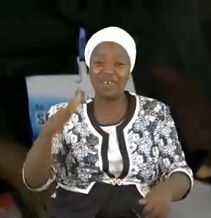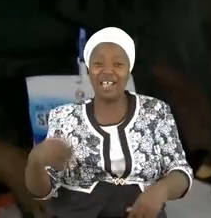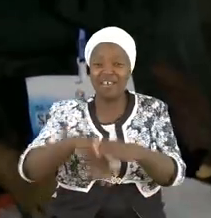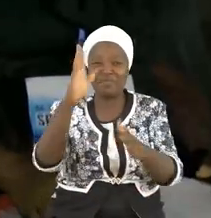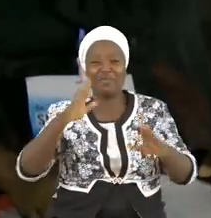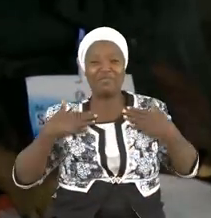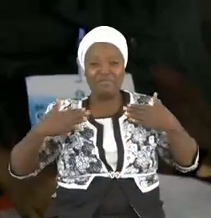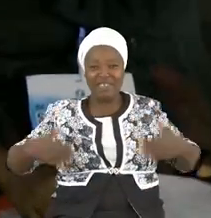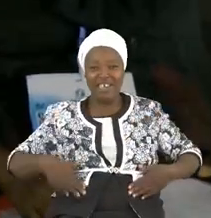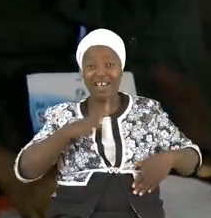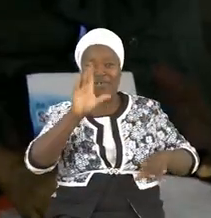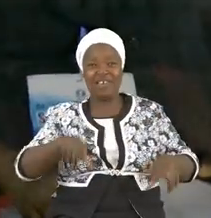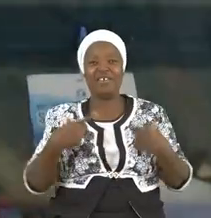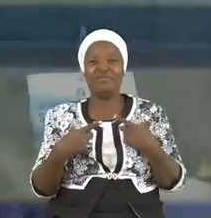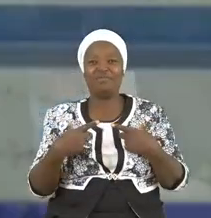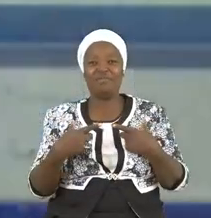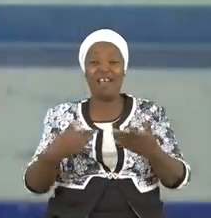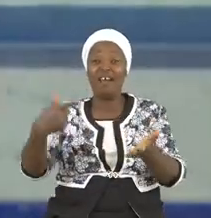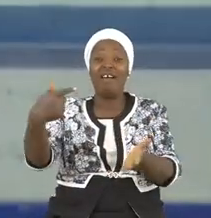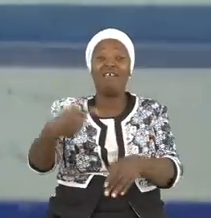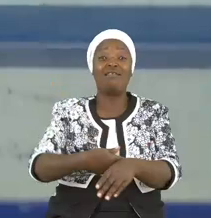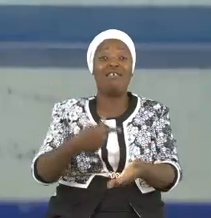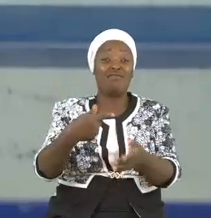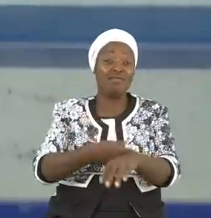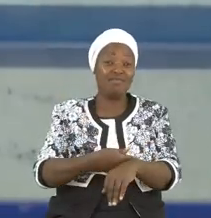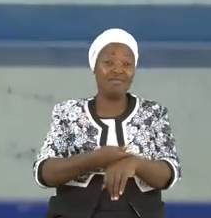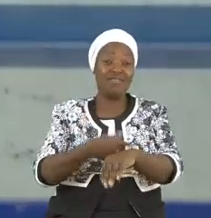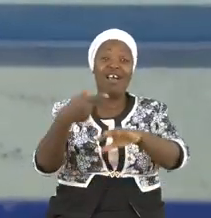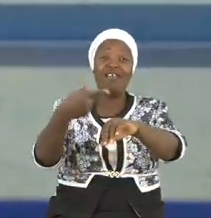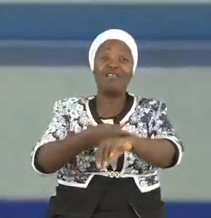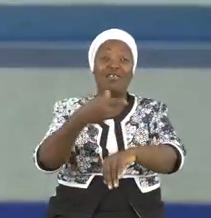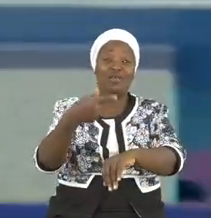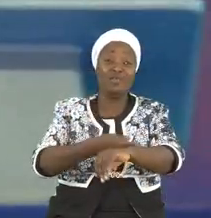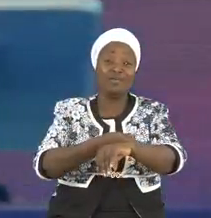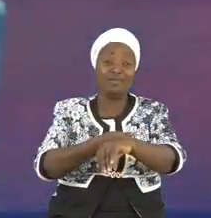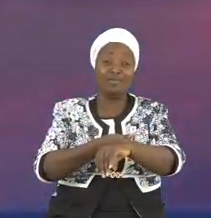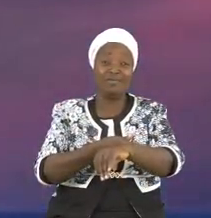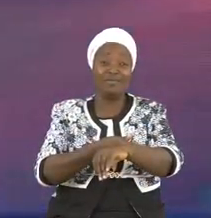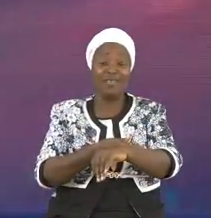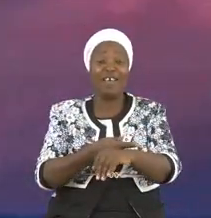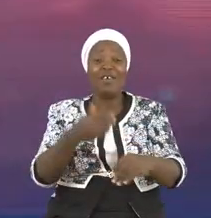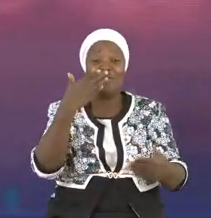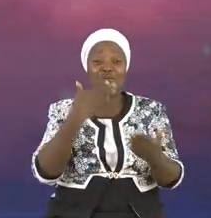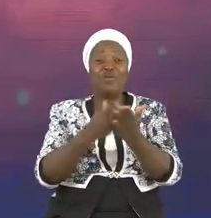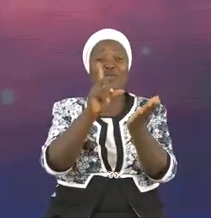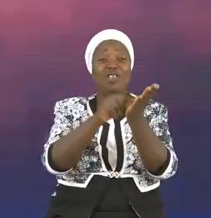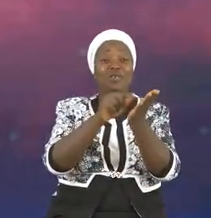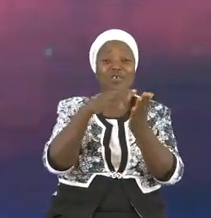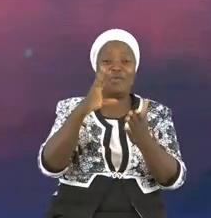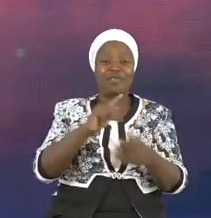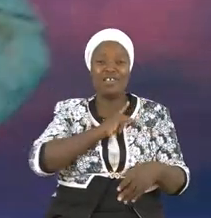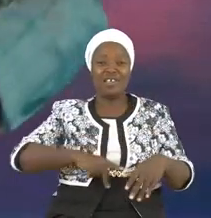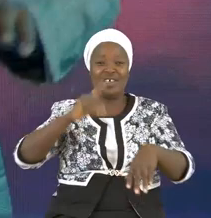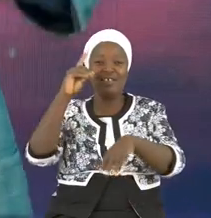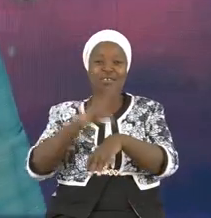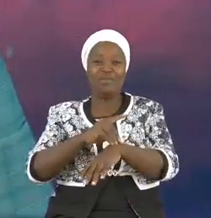Gospel, glad tidings, good news, the good news of the kingdom of